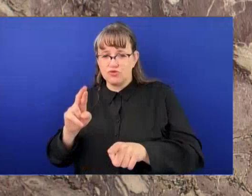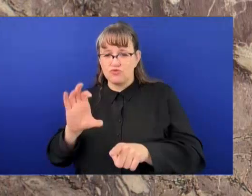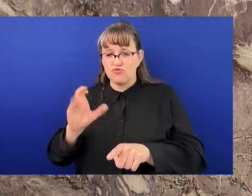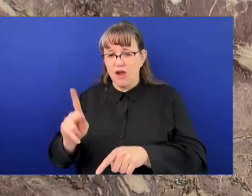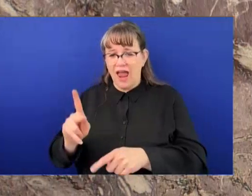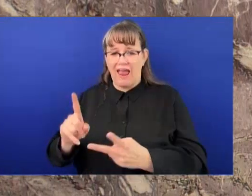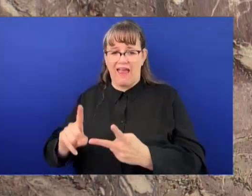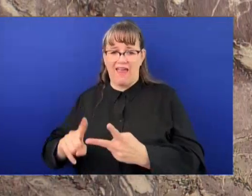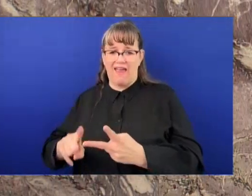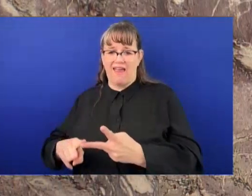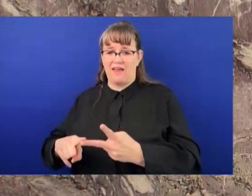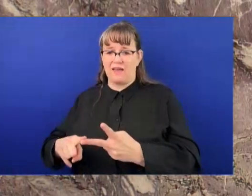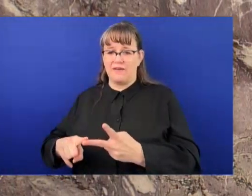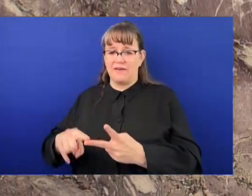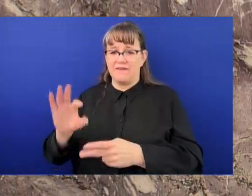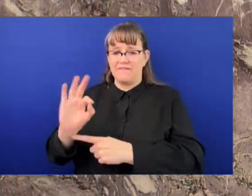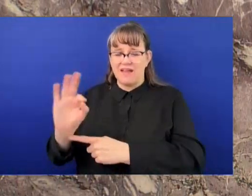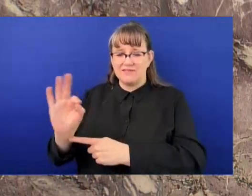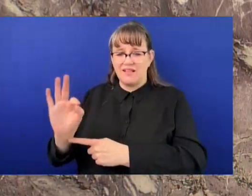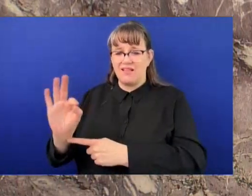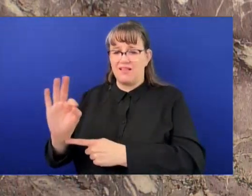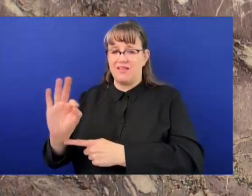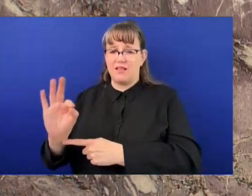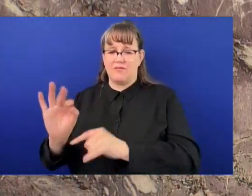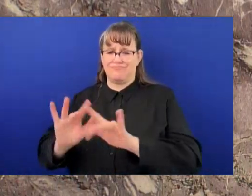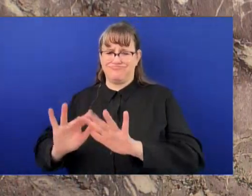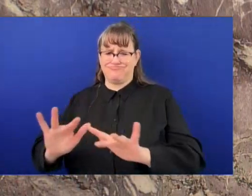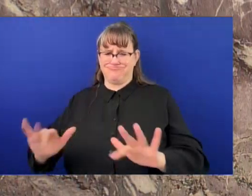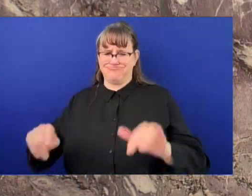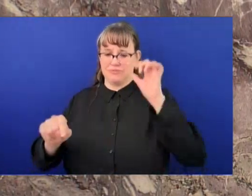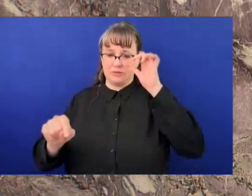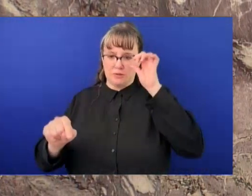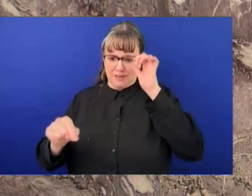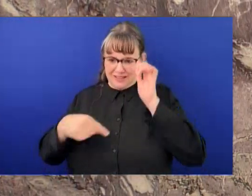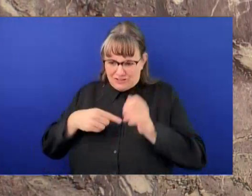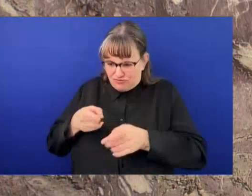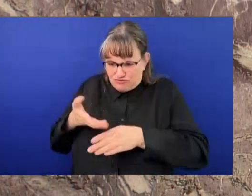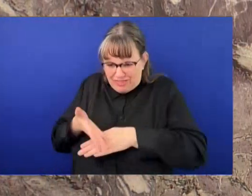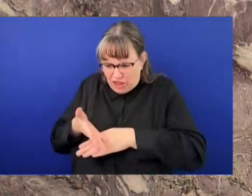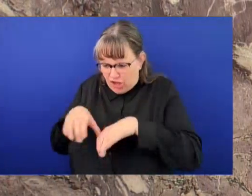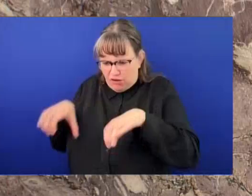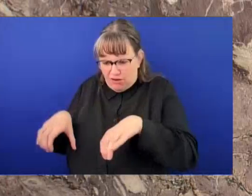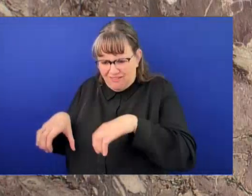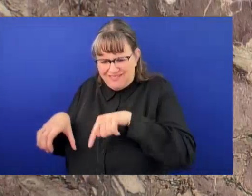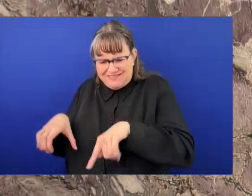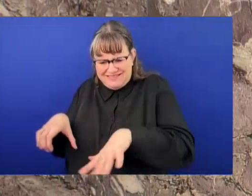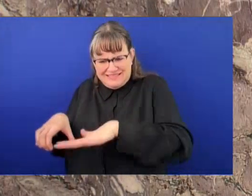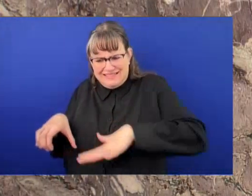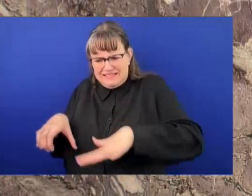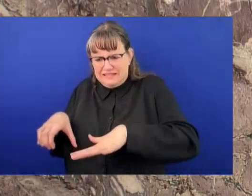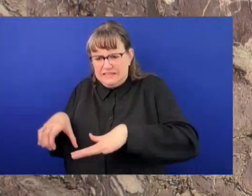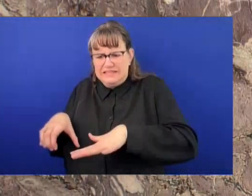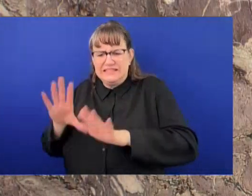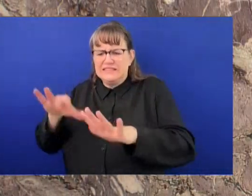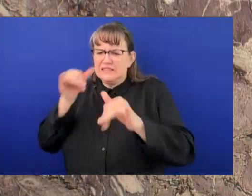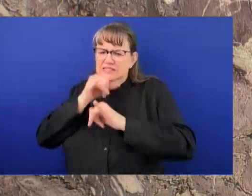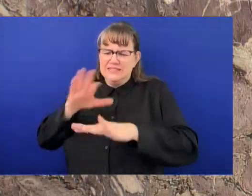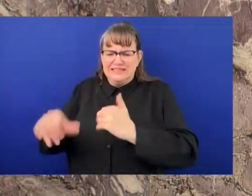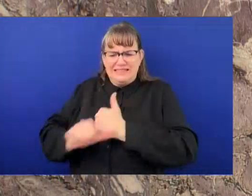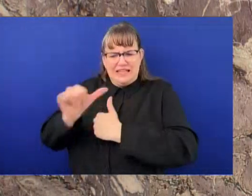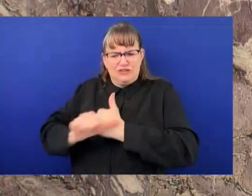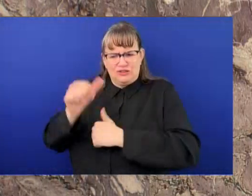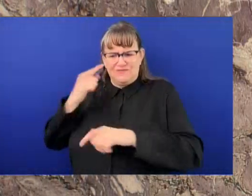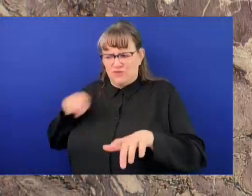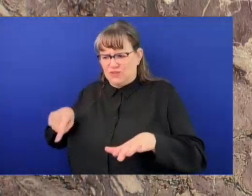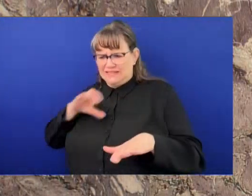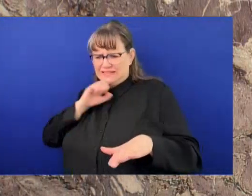frontline healthcare workers. Mr. Speaker, why is this government allowing a so-called safe drug